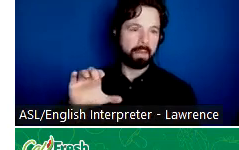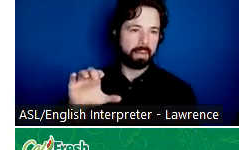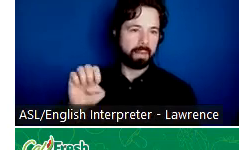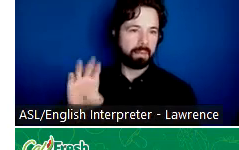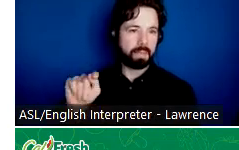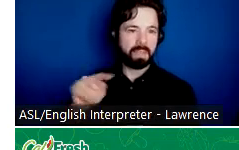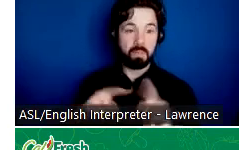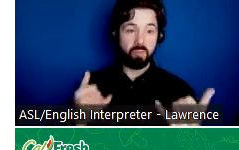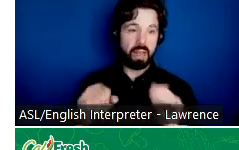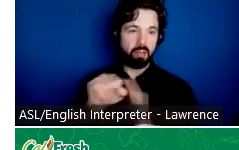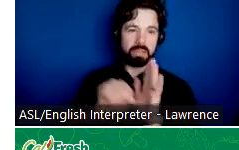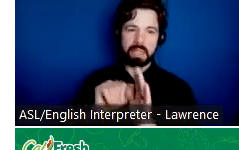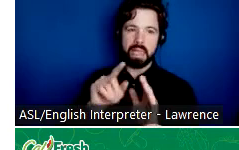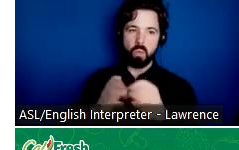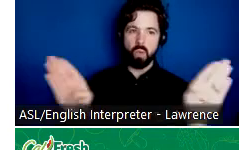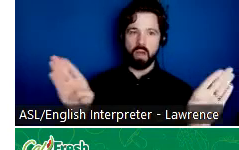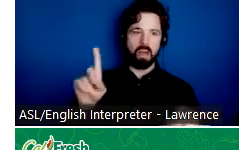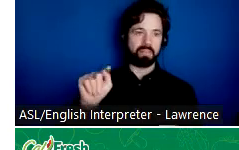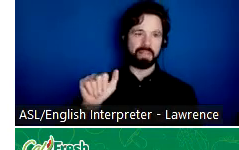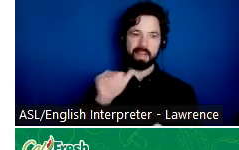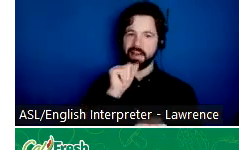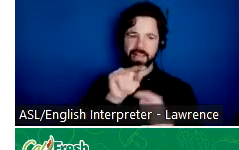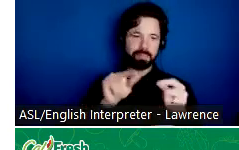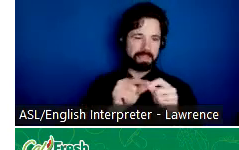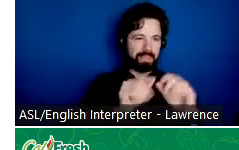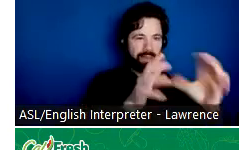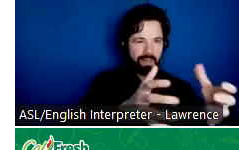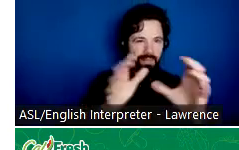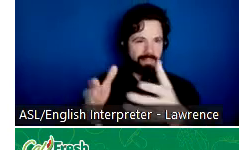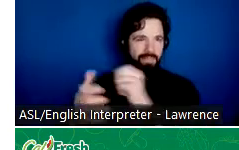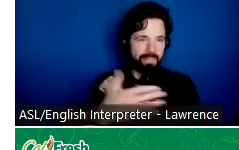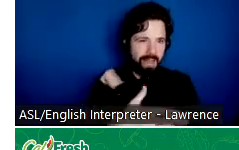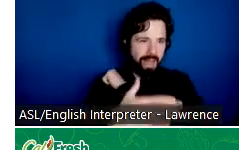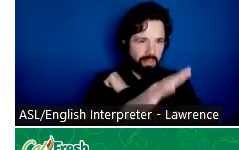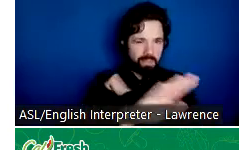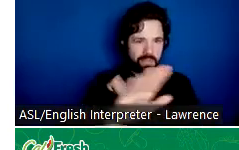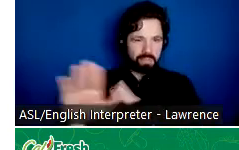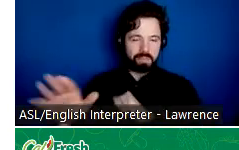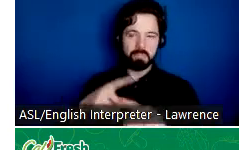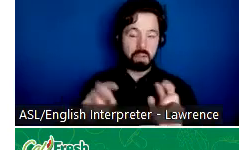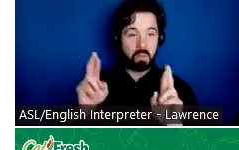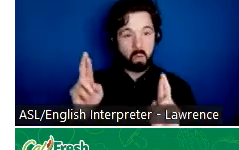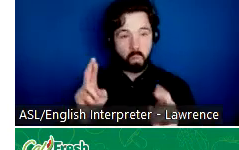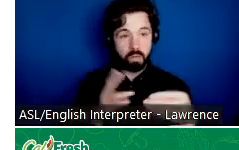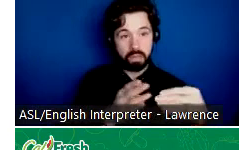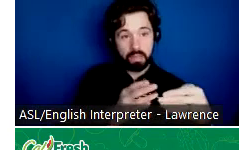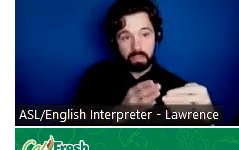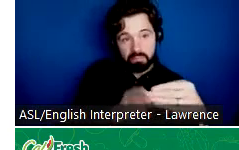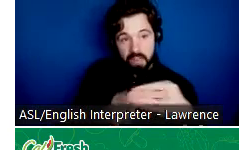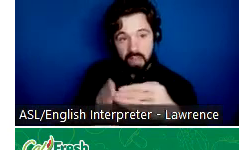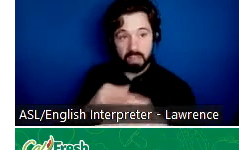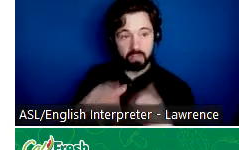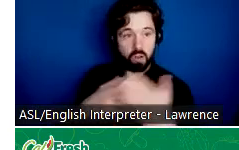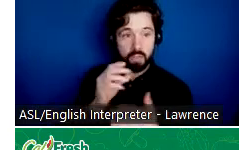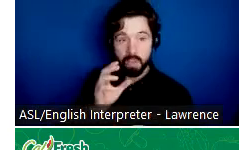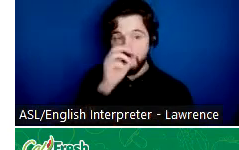statewide data, nothing specific to counties, but hoping that we will be able to finalize estimates and issue